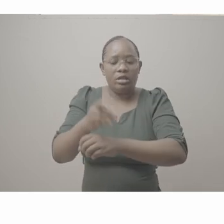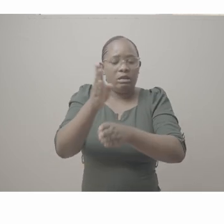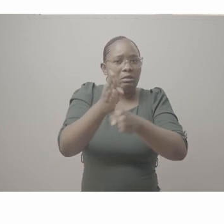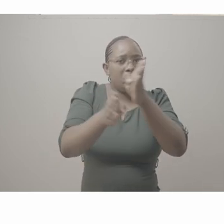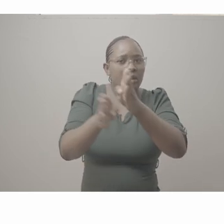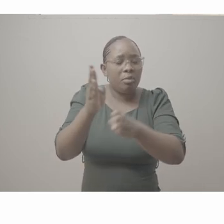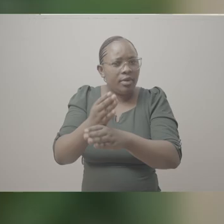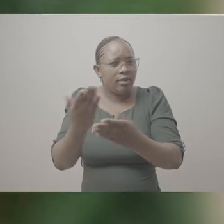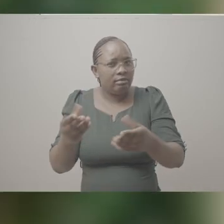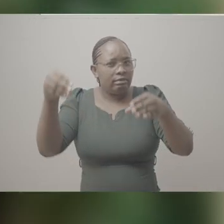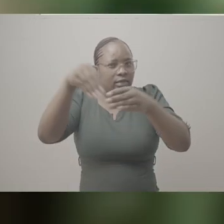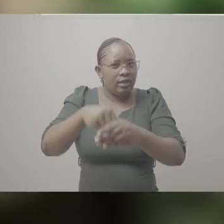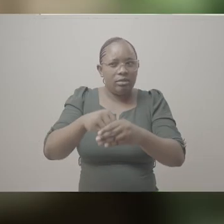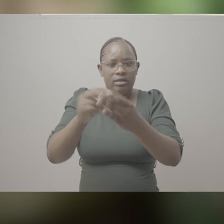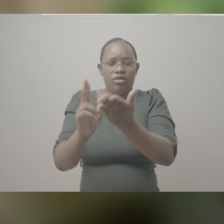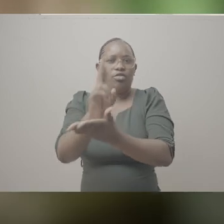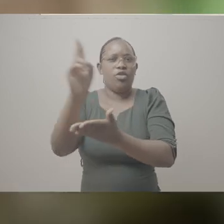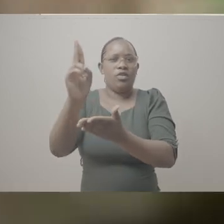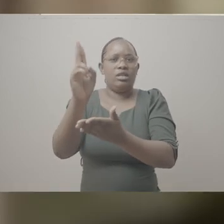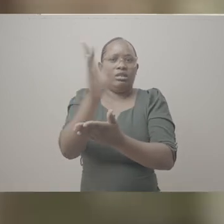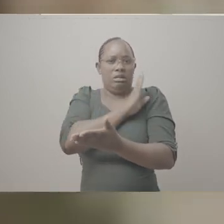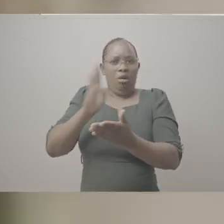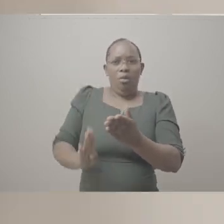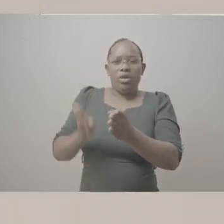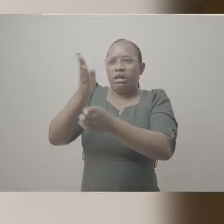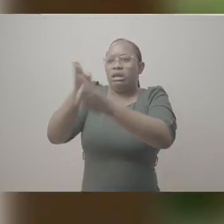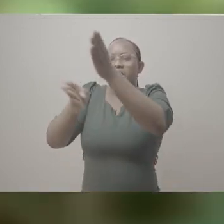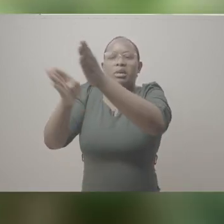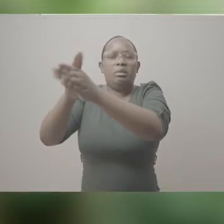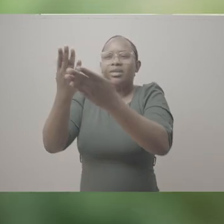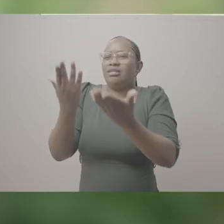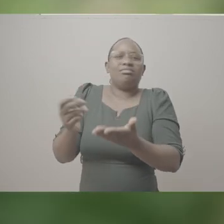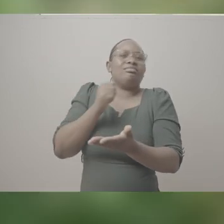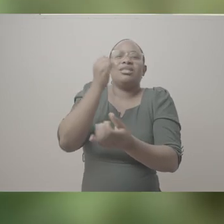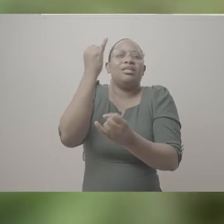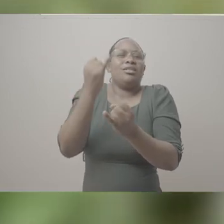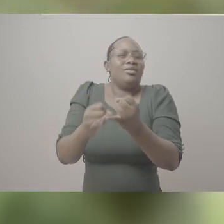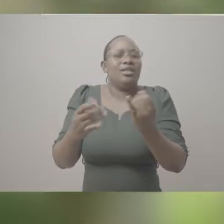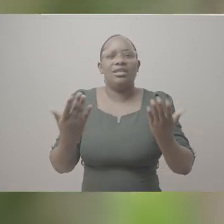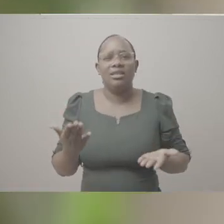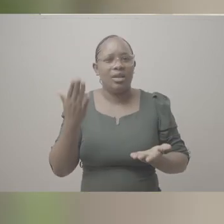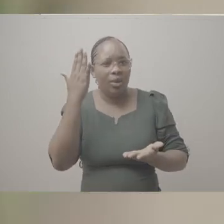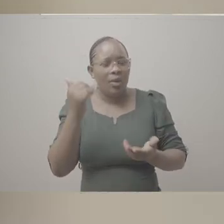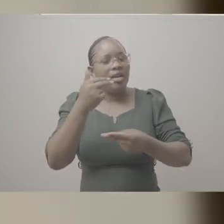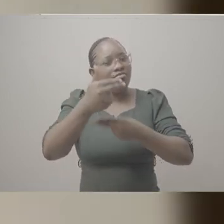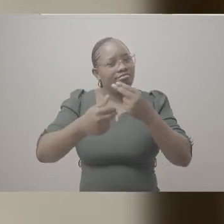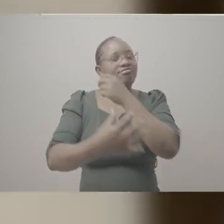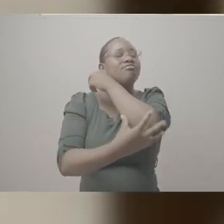such as infrastructure, including the hostels at the University of Zambia, the hostel project still remains